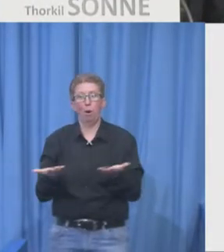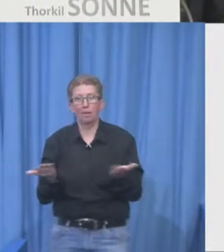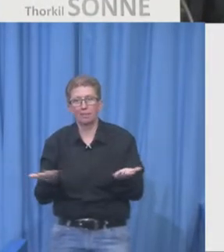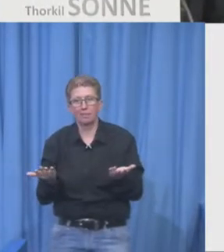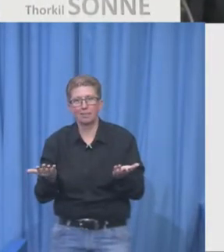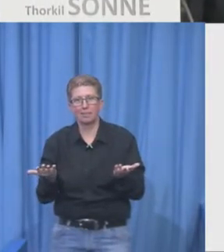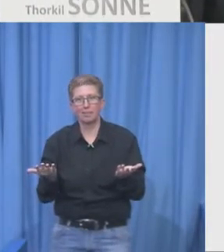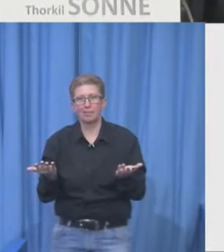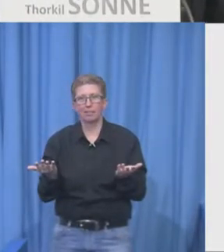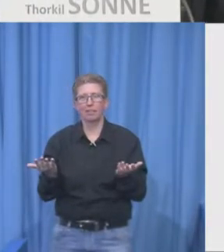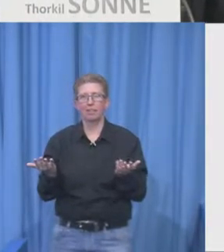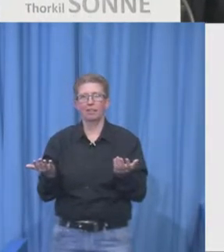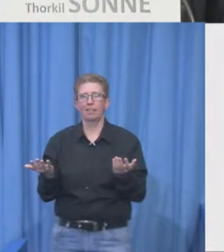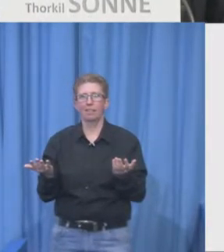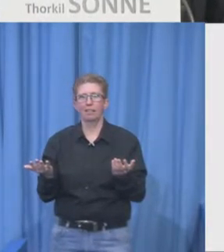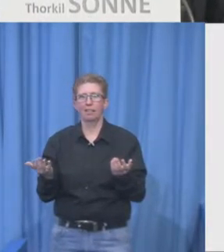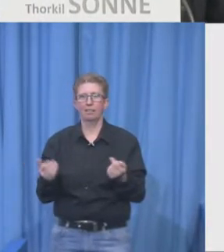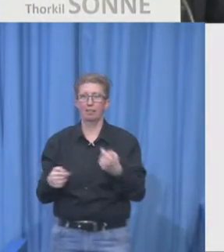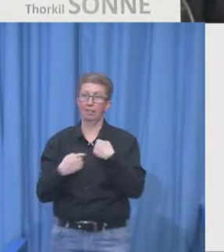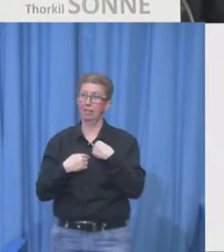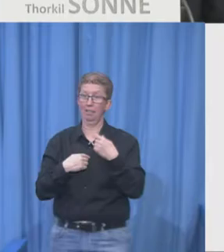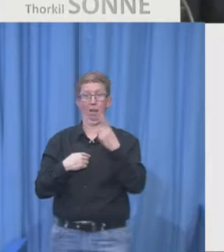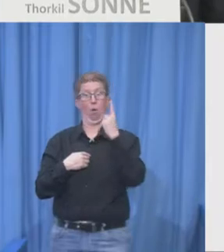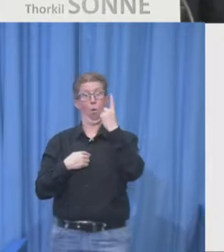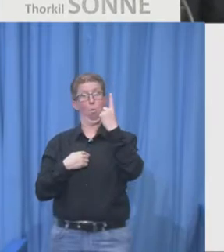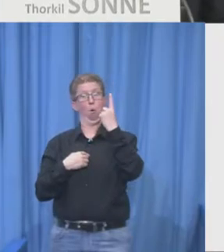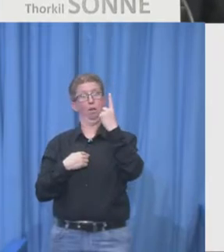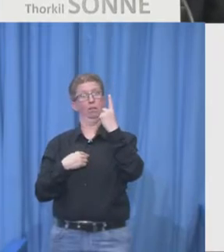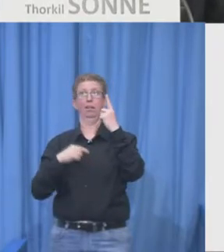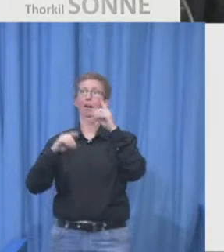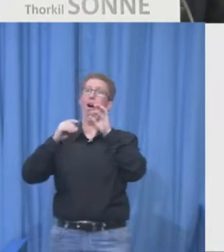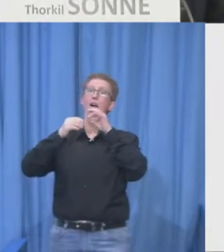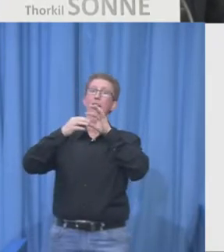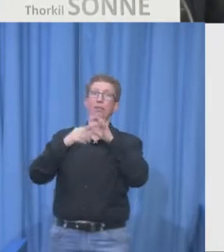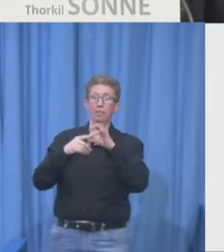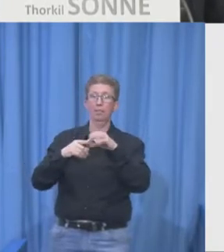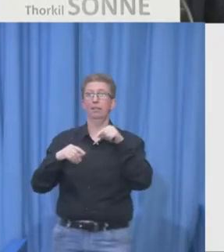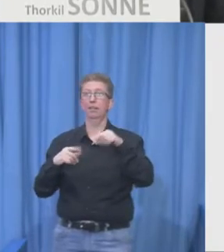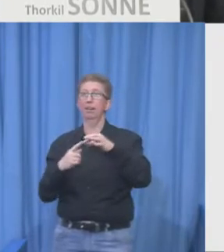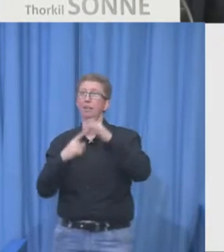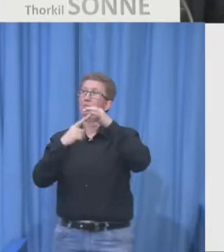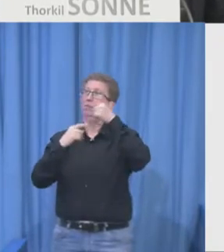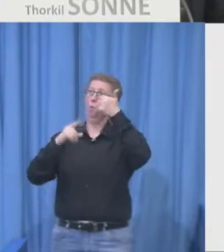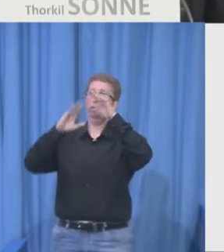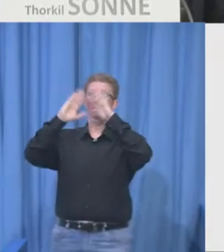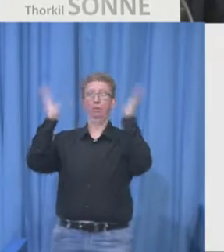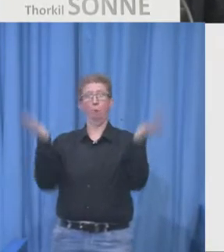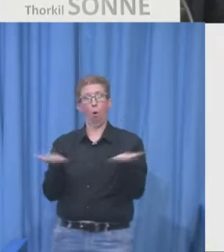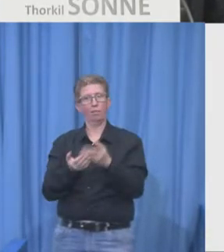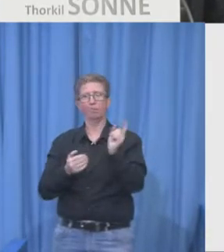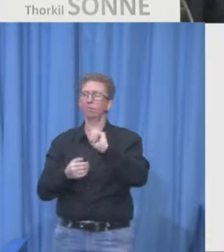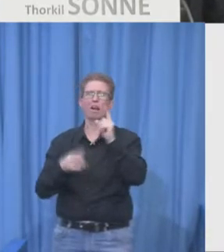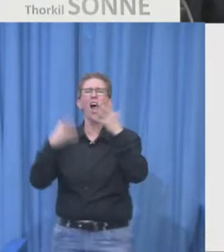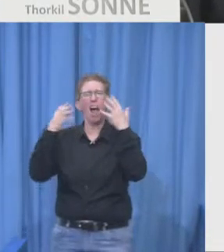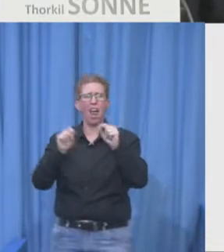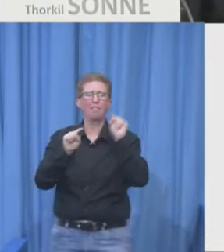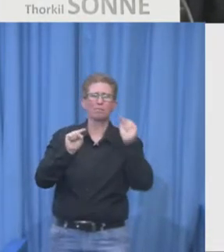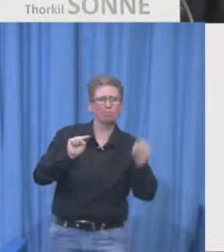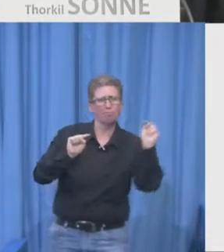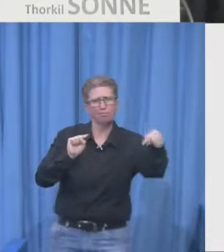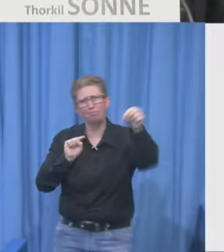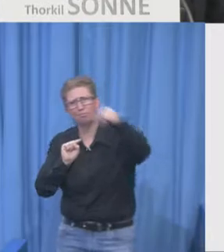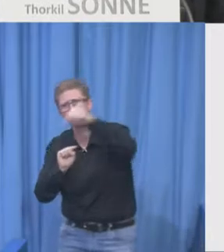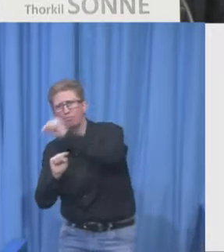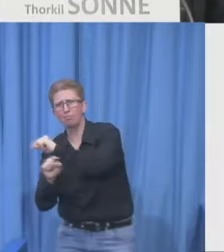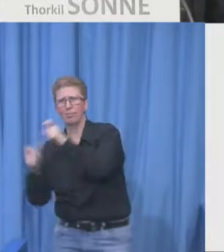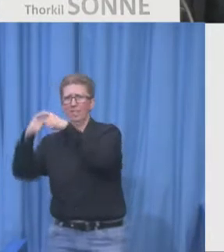in operations, even though some are in Brazil, some are in the US, in very different settings. We are one group that can benefit